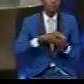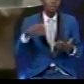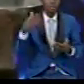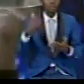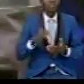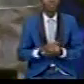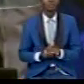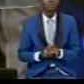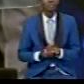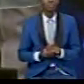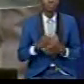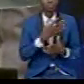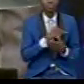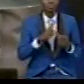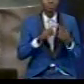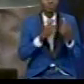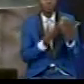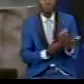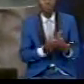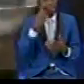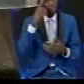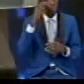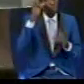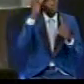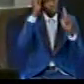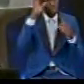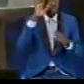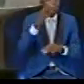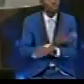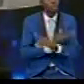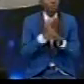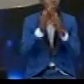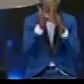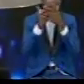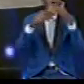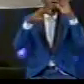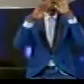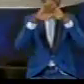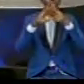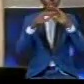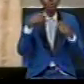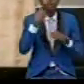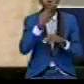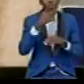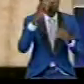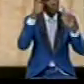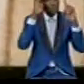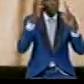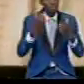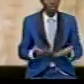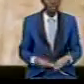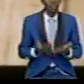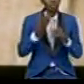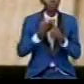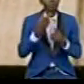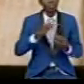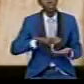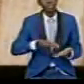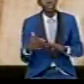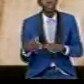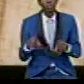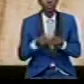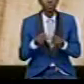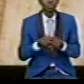in verse 10 it says, and to wait for his son from heaven, whom he raised from the dead,